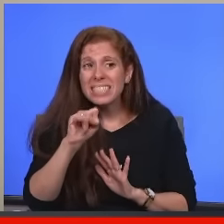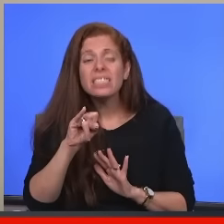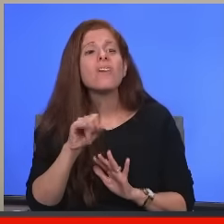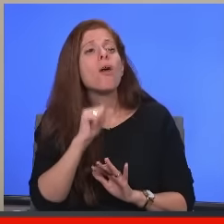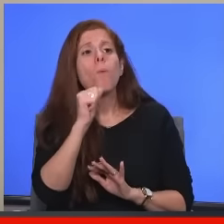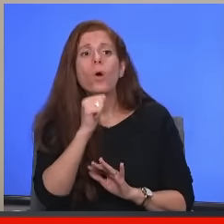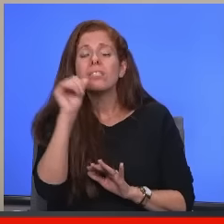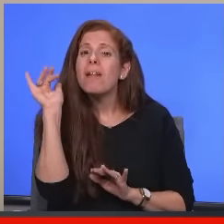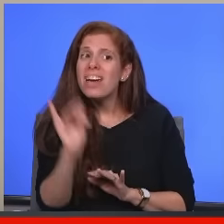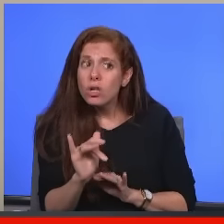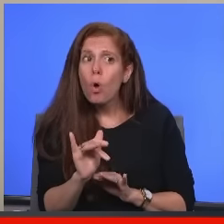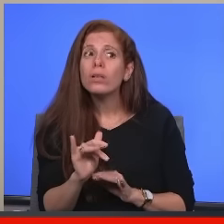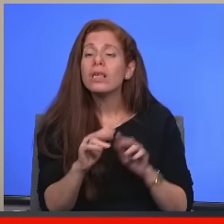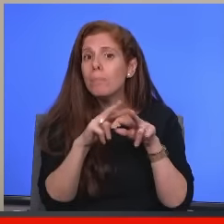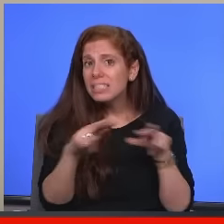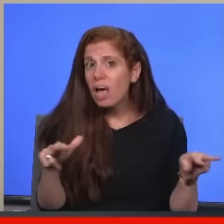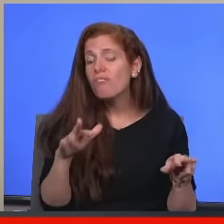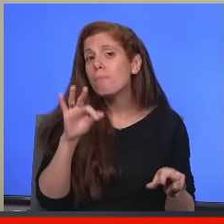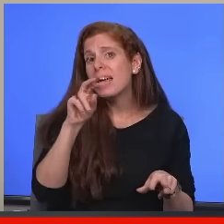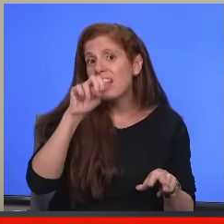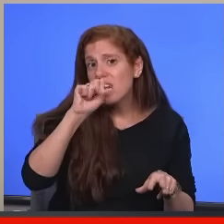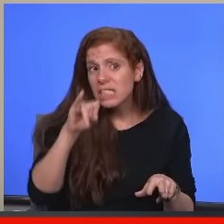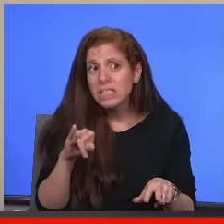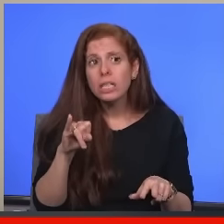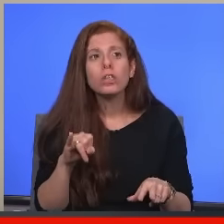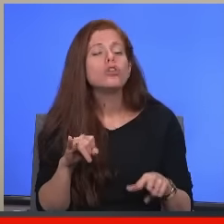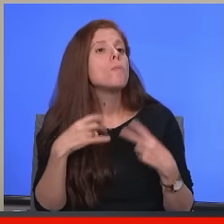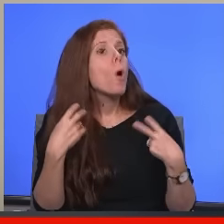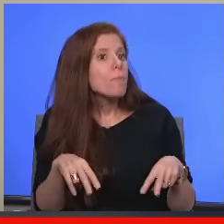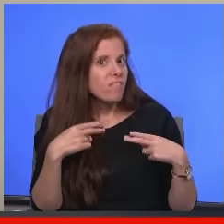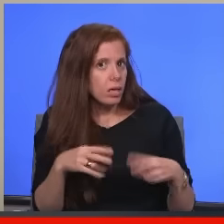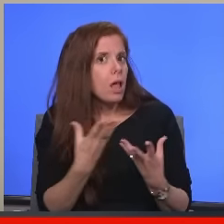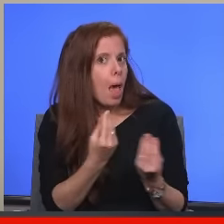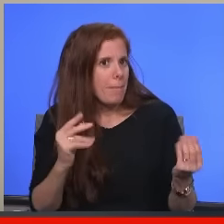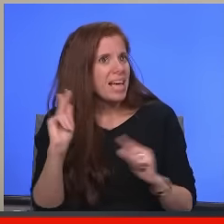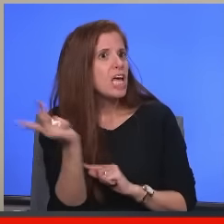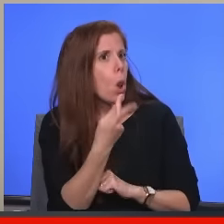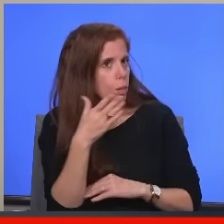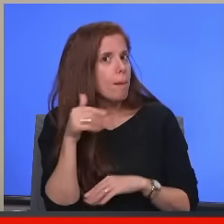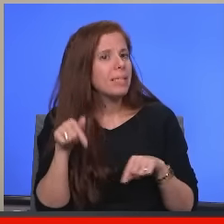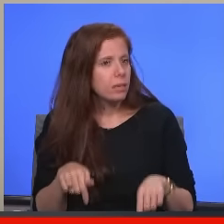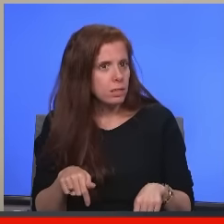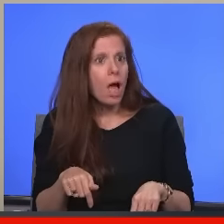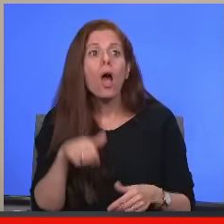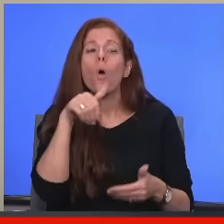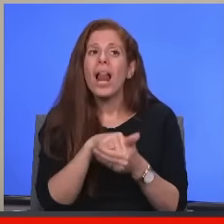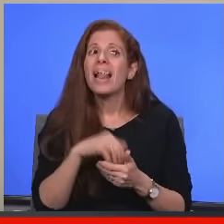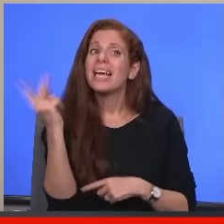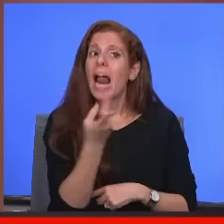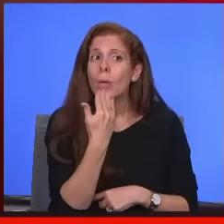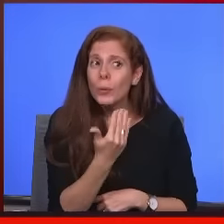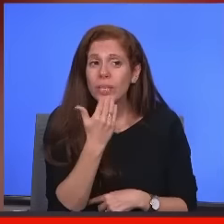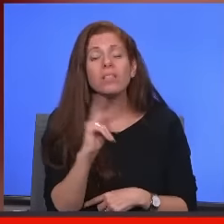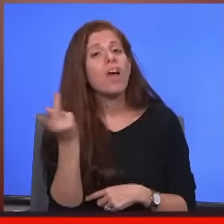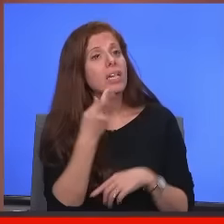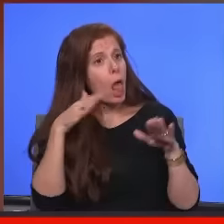out a Tennessee that is very scary for a lot of communities across our state, including our Jewish communities and our Muslim